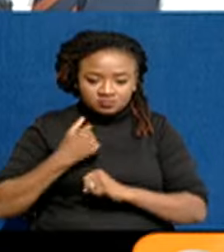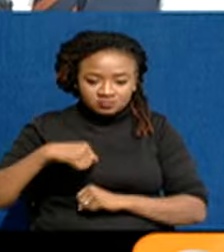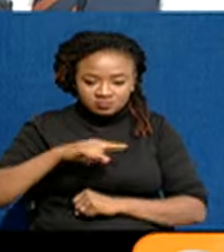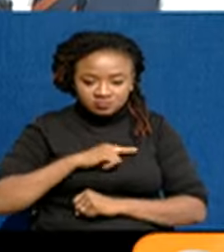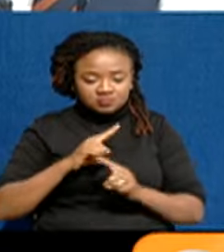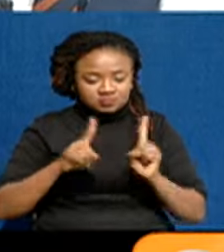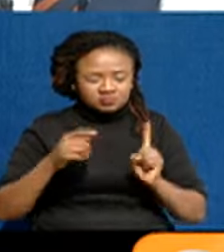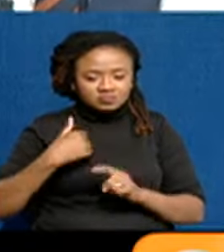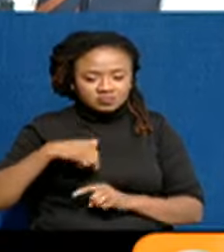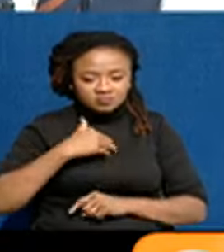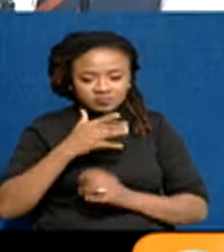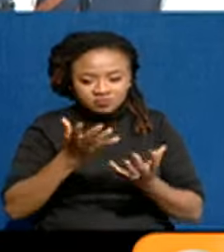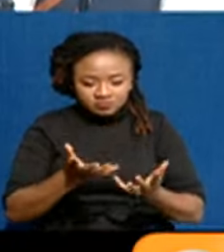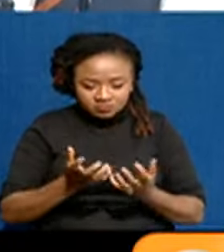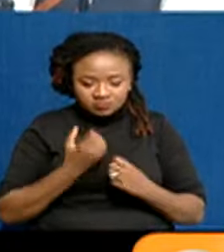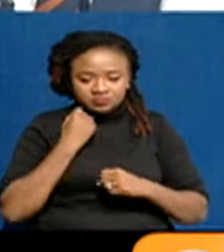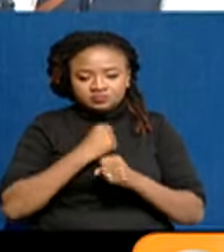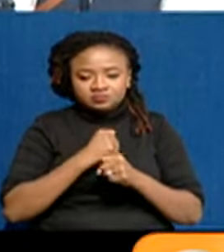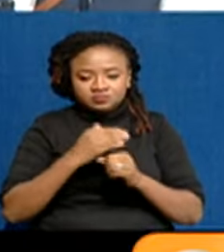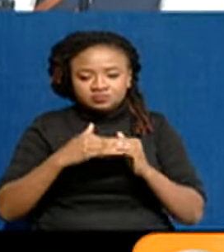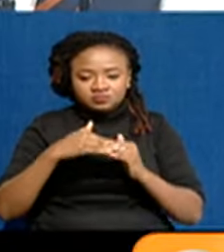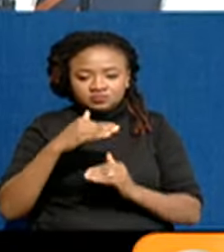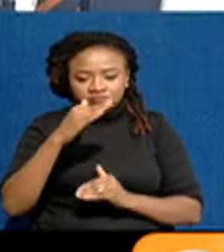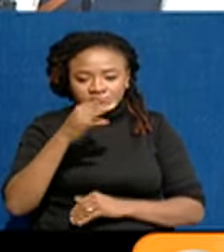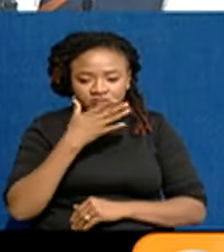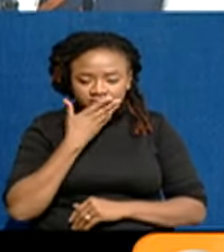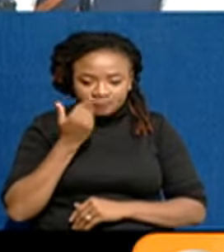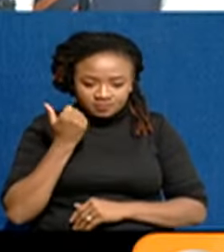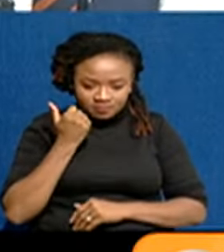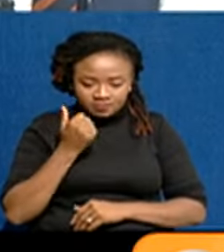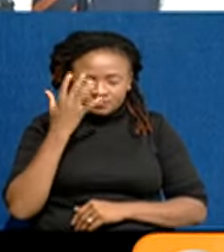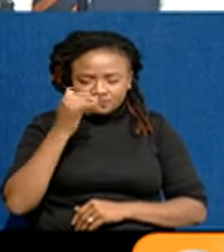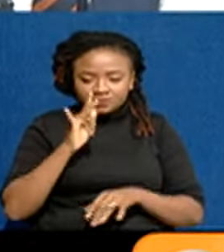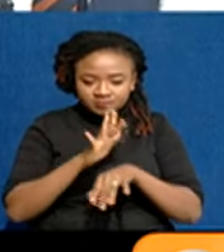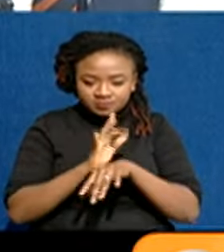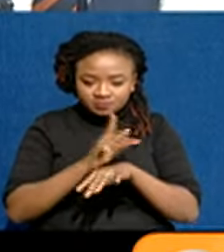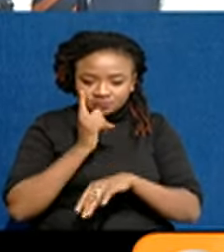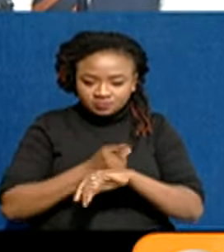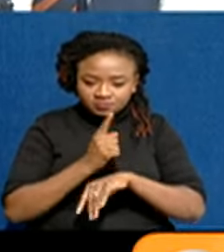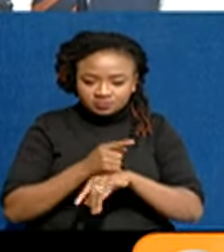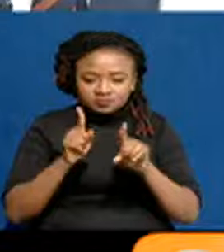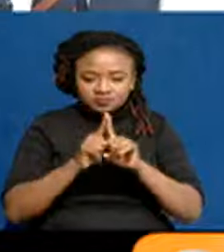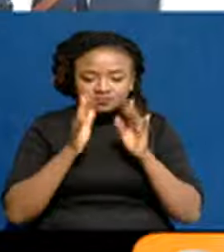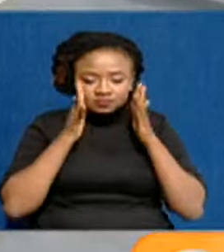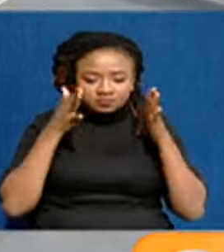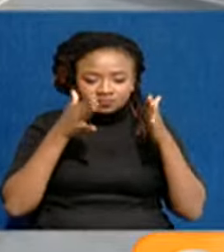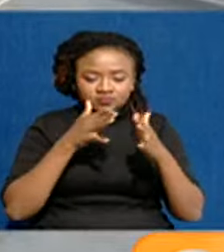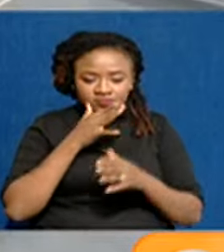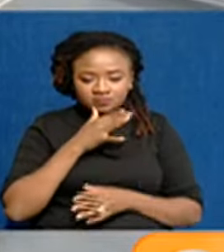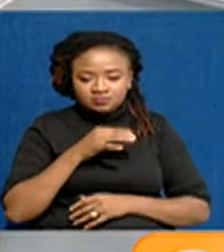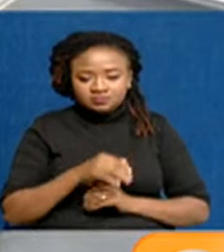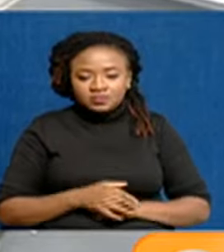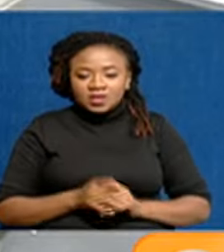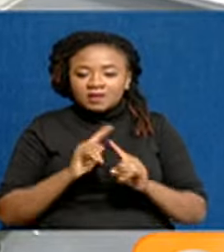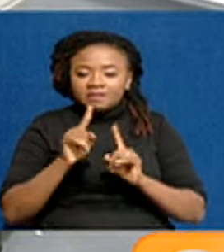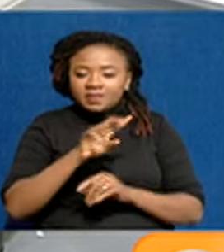still do better in the uptake of early warning and credible forecasts. Yeah, but is the other issue the resource